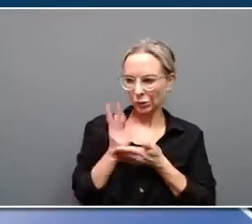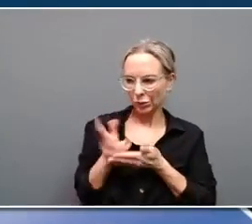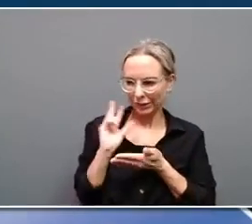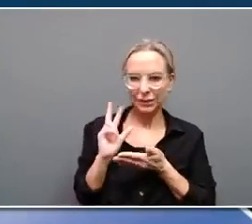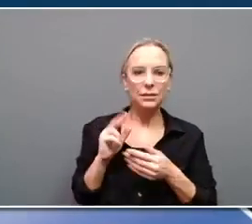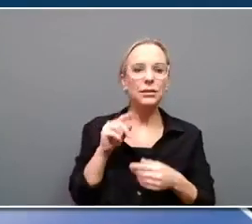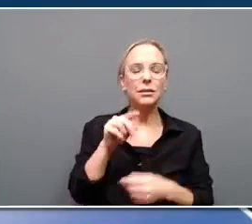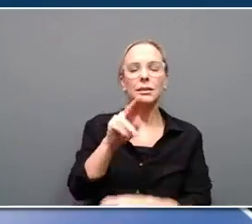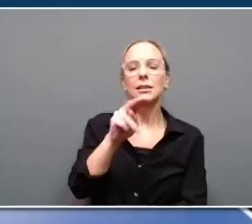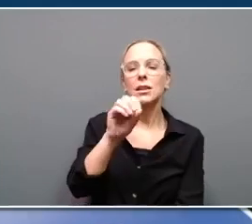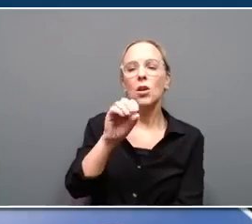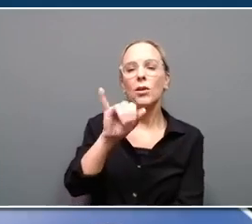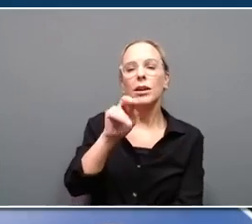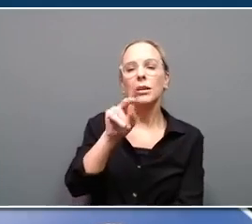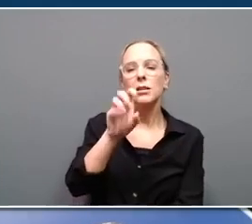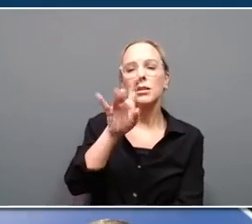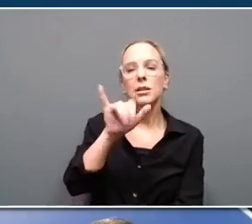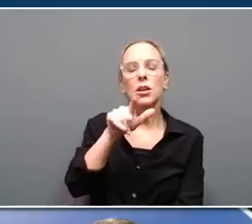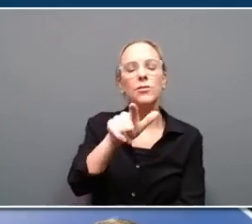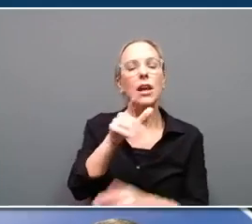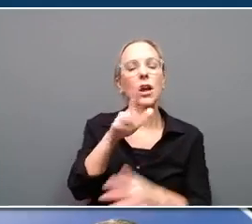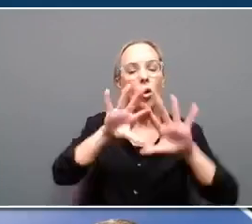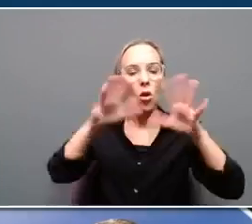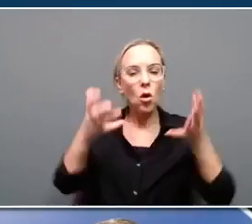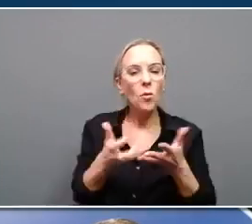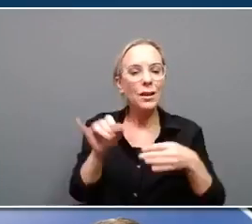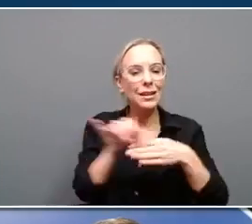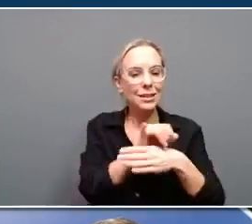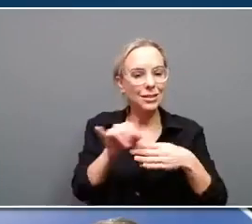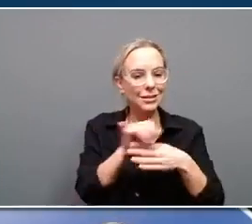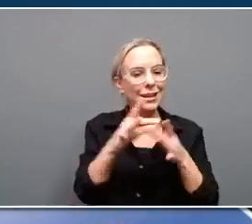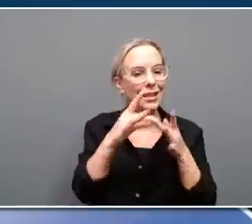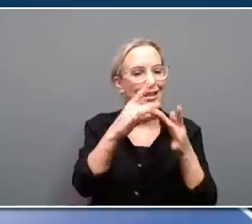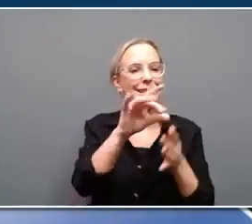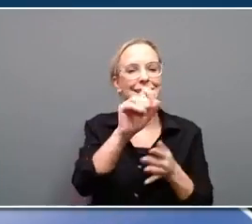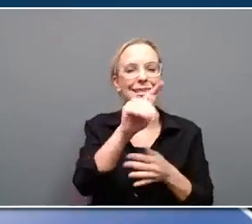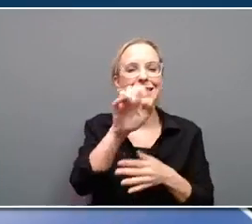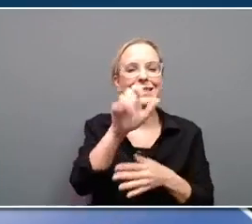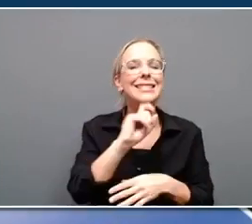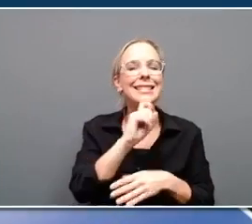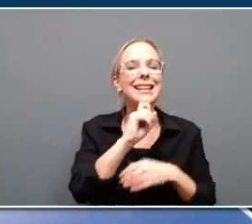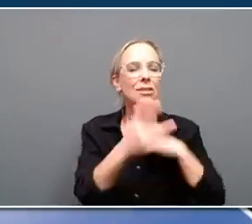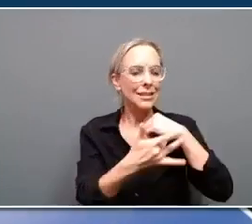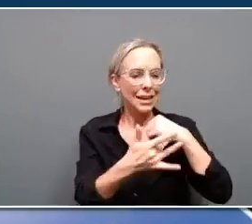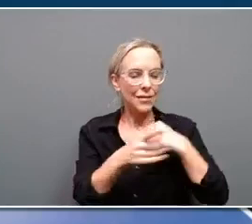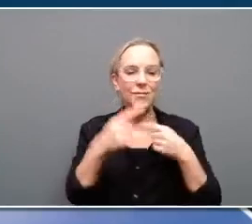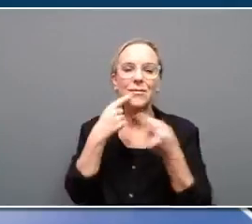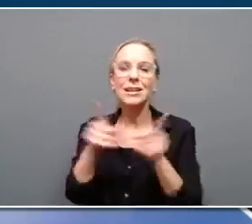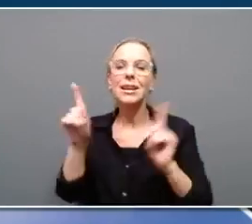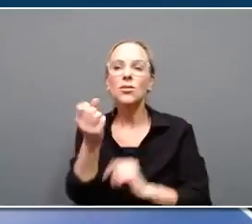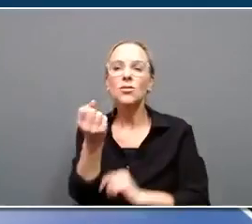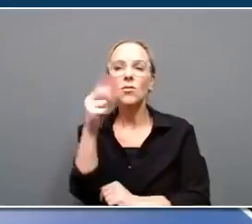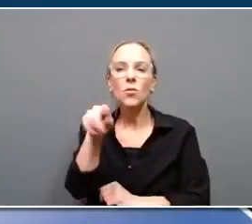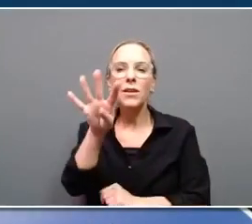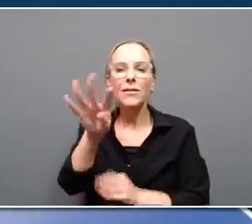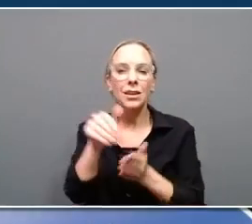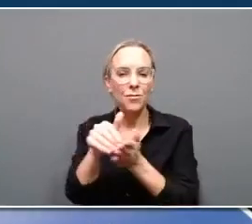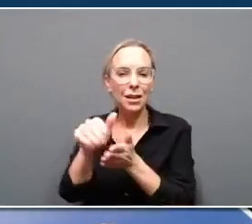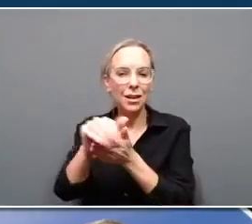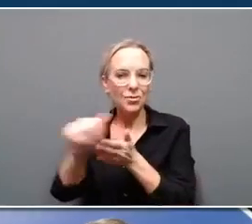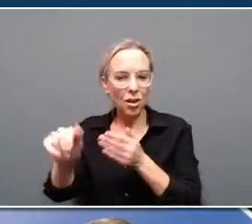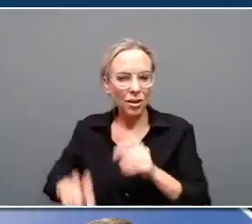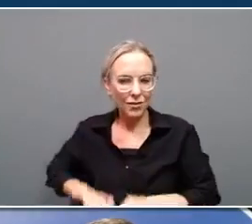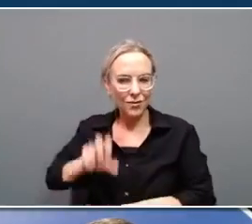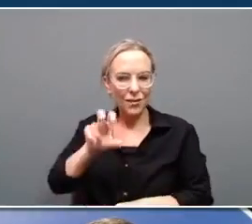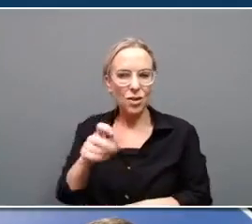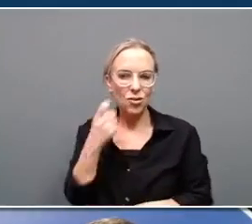leader in steel and aluminum manufacturing technology, announced a $12.4 million investment in the company's current operation in